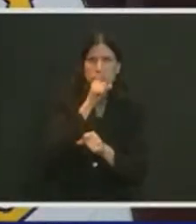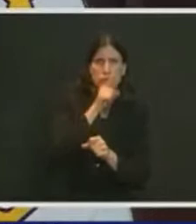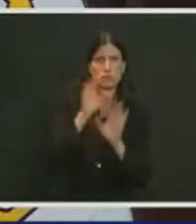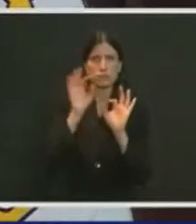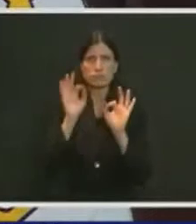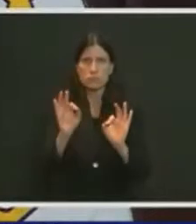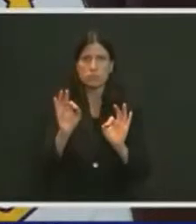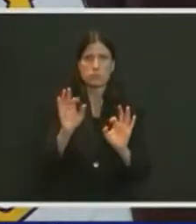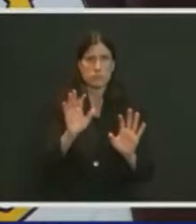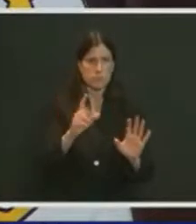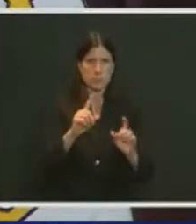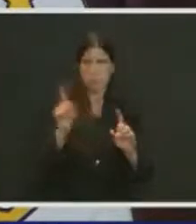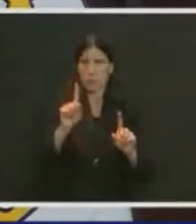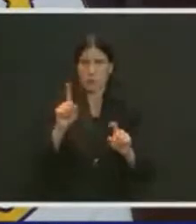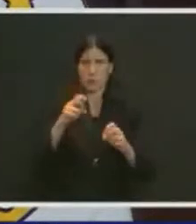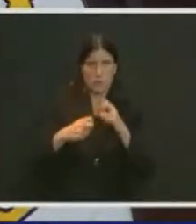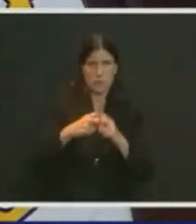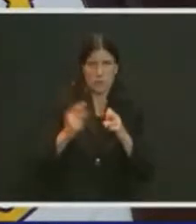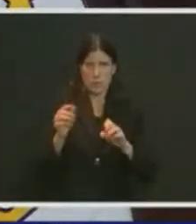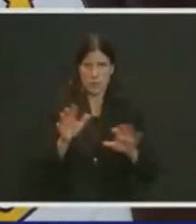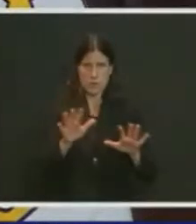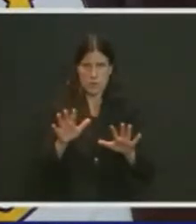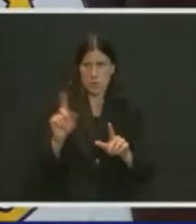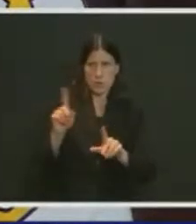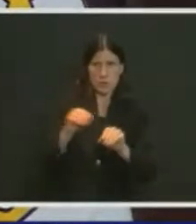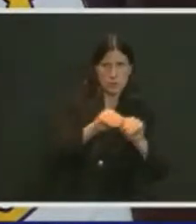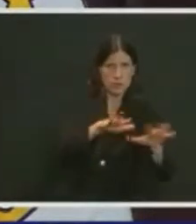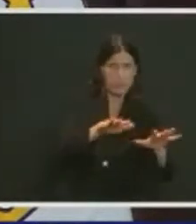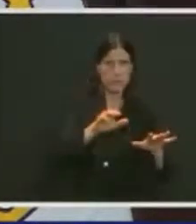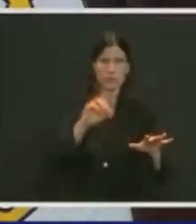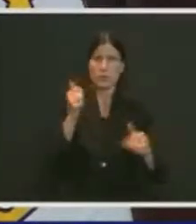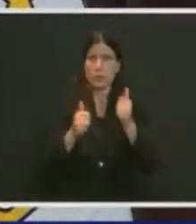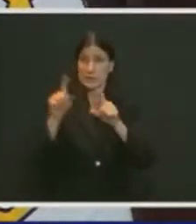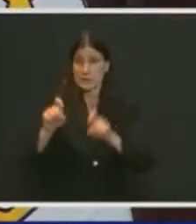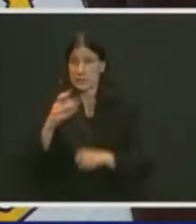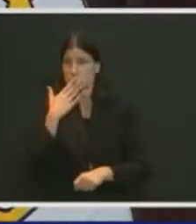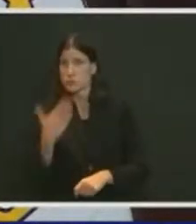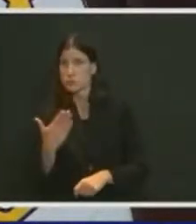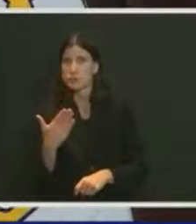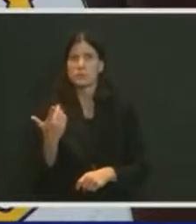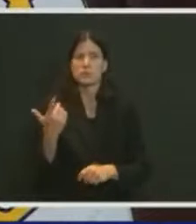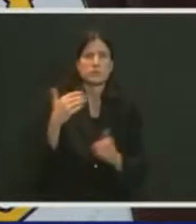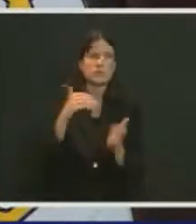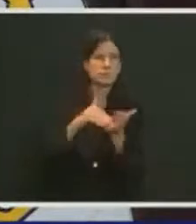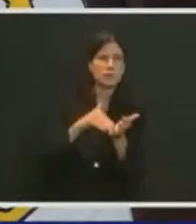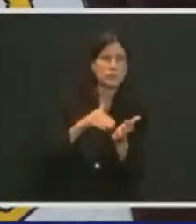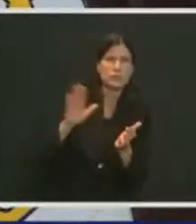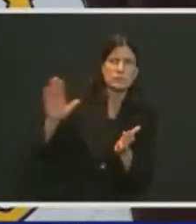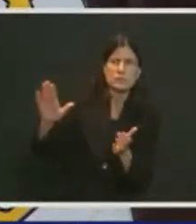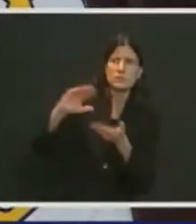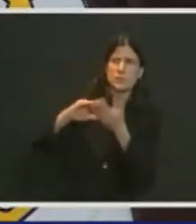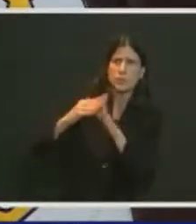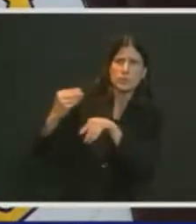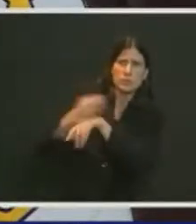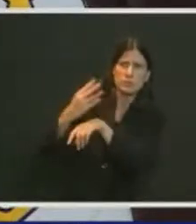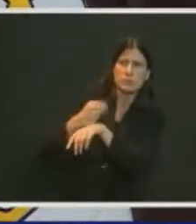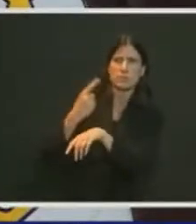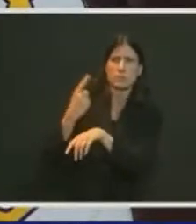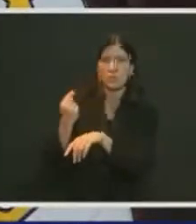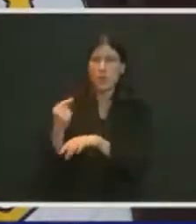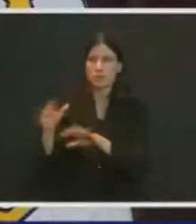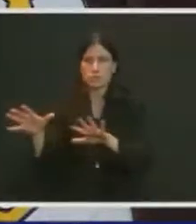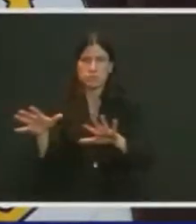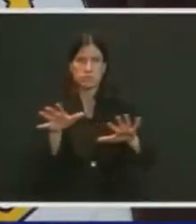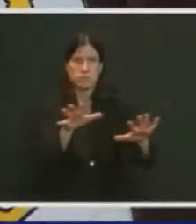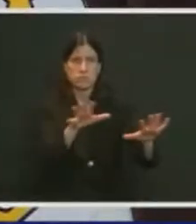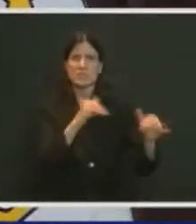need to be cautious, the importance of engaging with our healthcare provider community, getting a primary care doc if you don't have